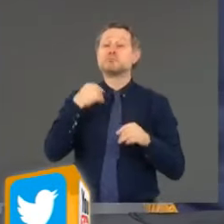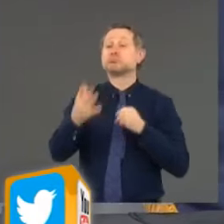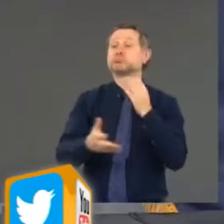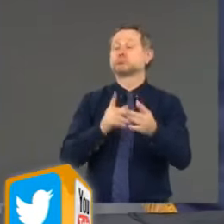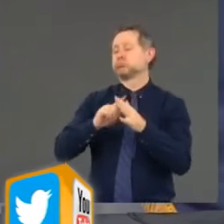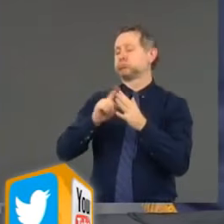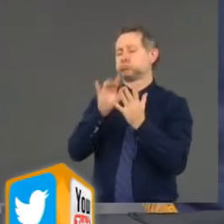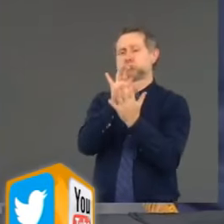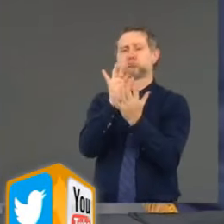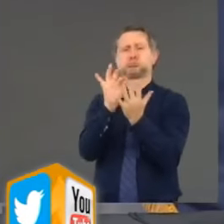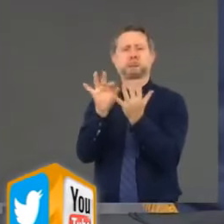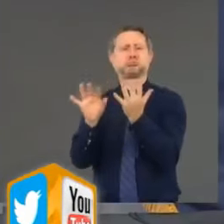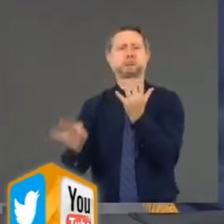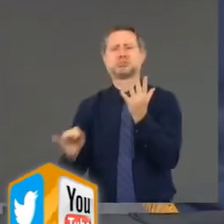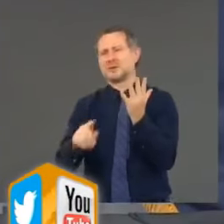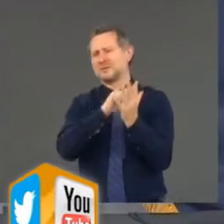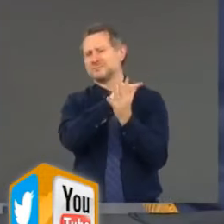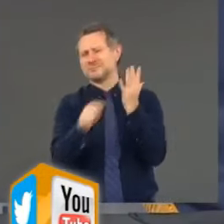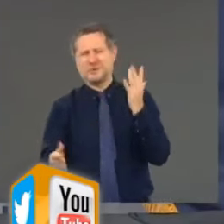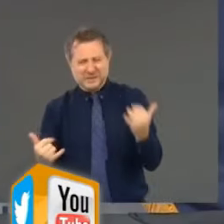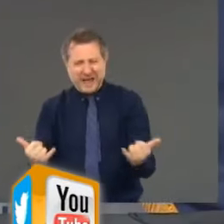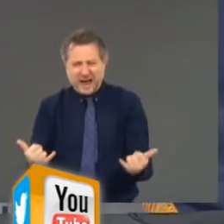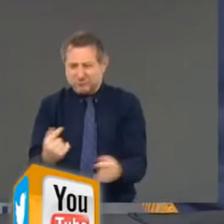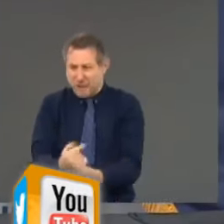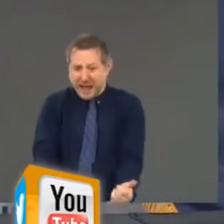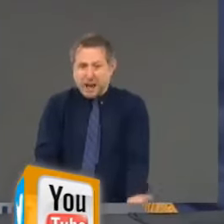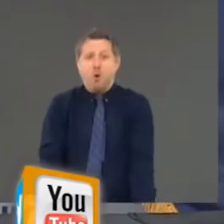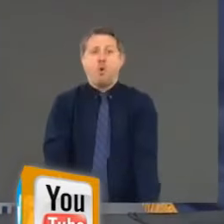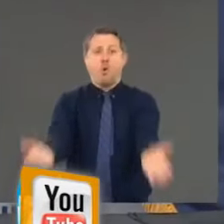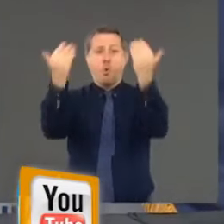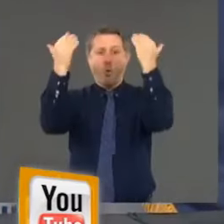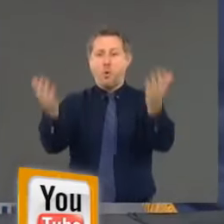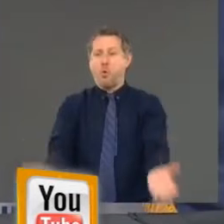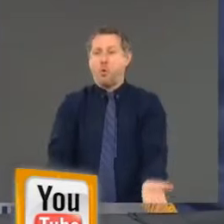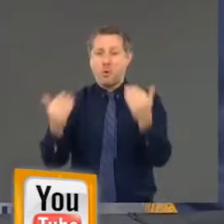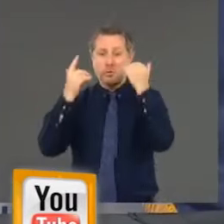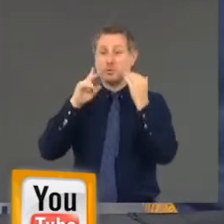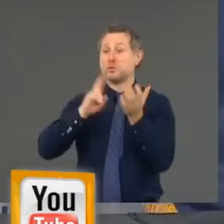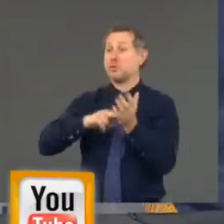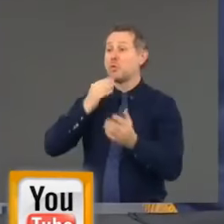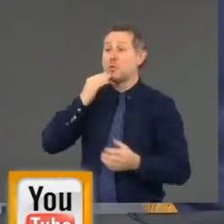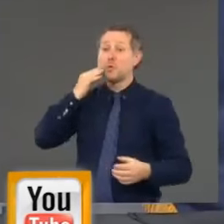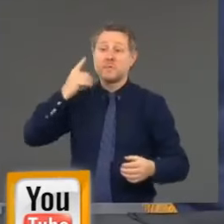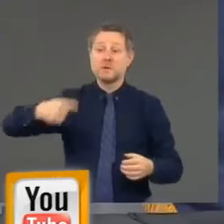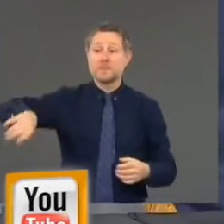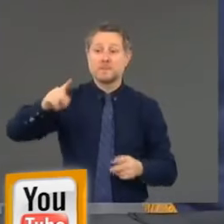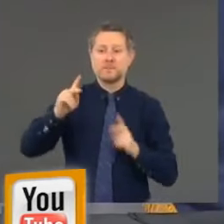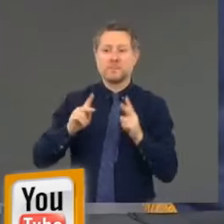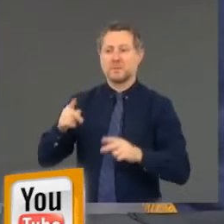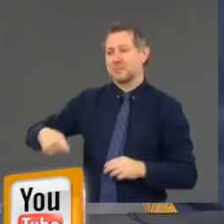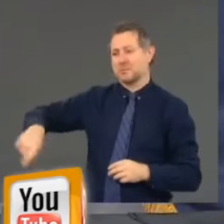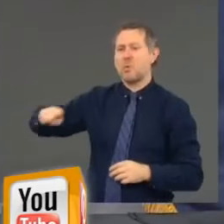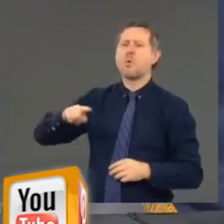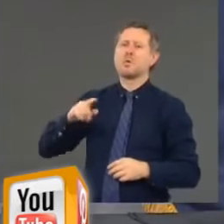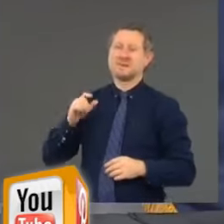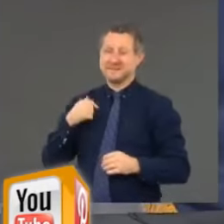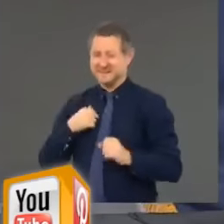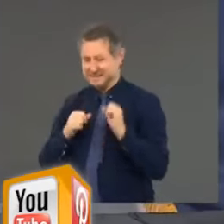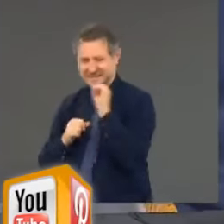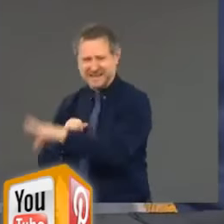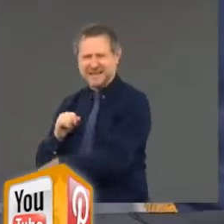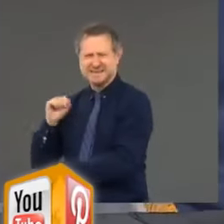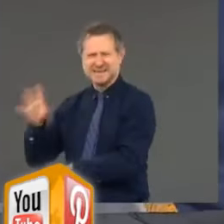go get a test right now. And for nursing homes specifically, we're sending them the test kit so they can do it on